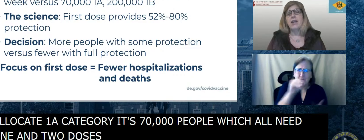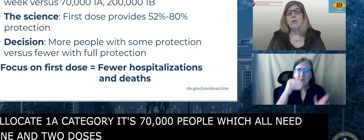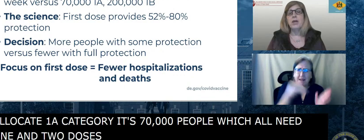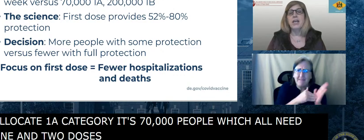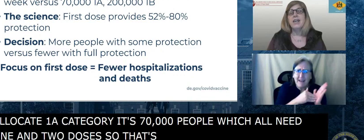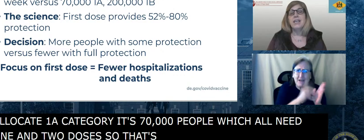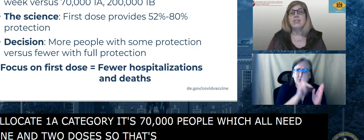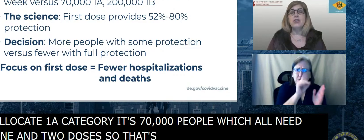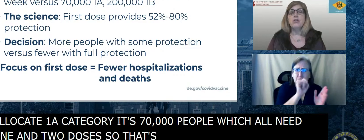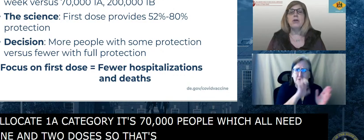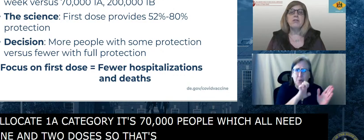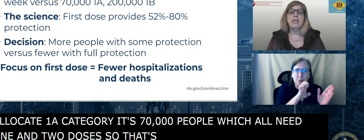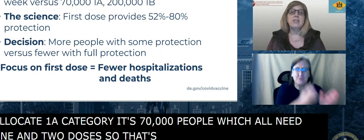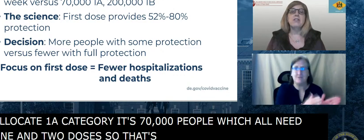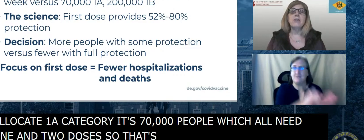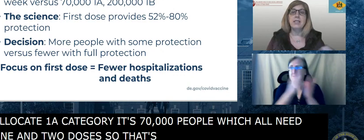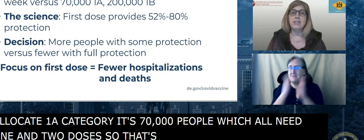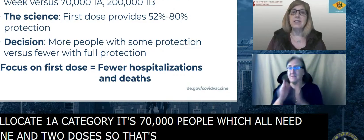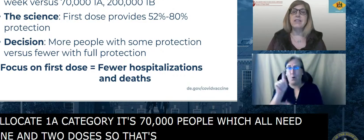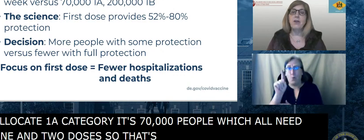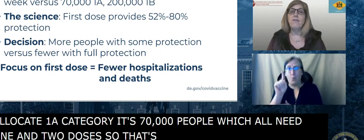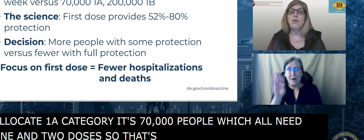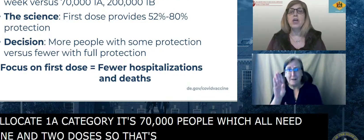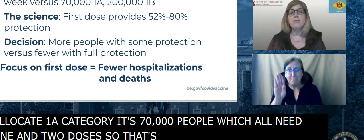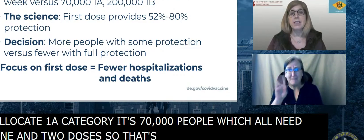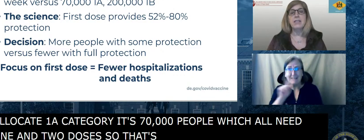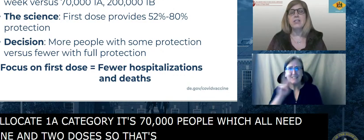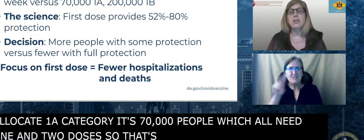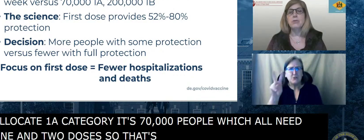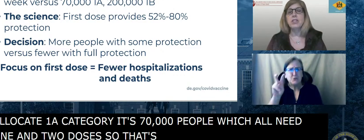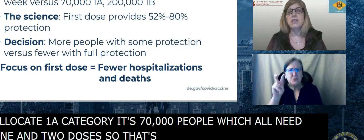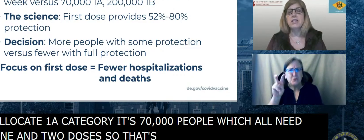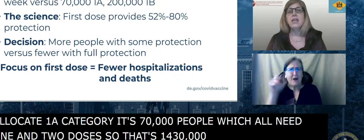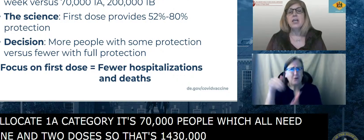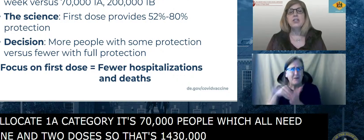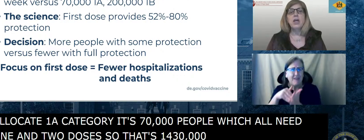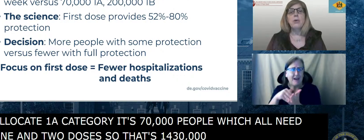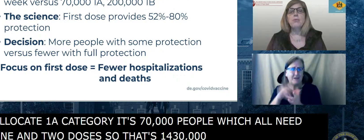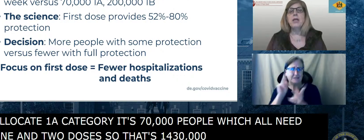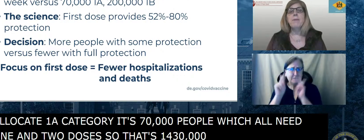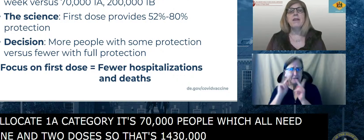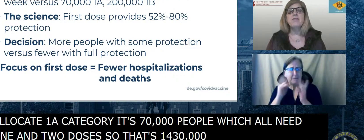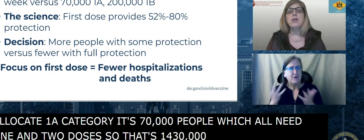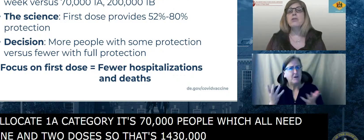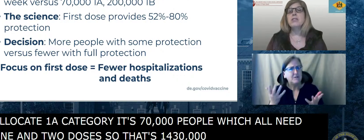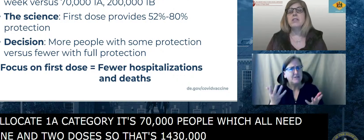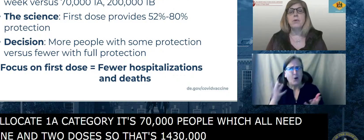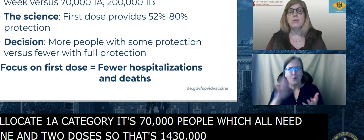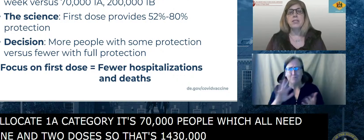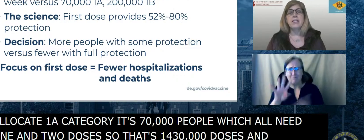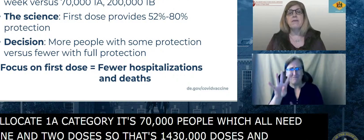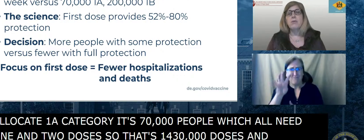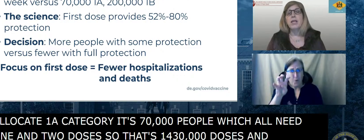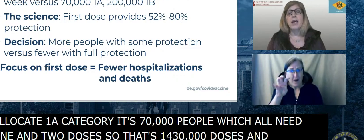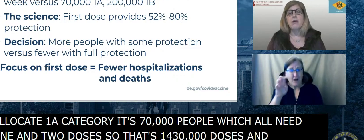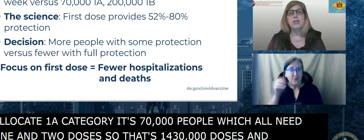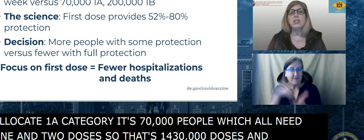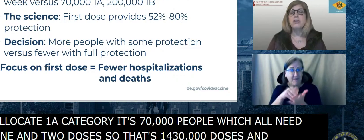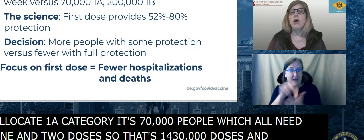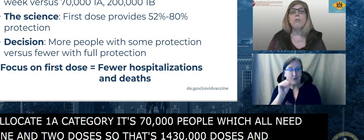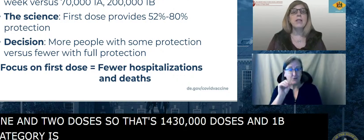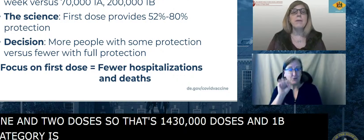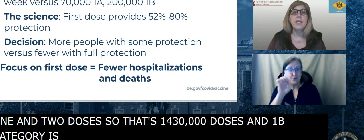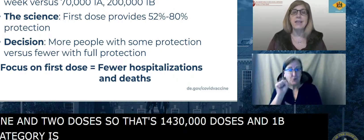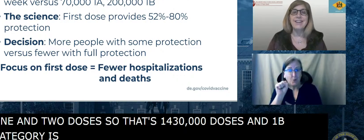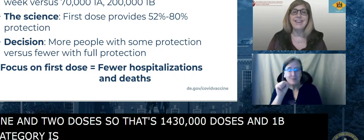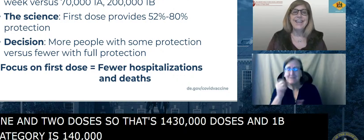1B category, it's 200,000. So that's 400,000 doses. So the amount of doses that we're receiving right now are just